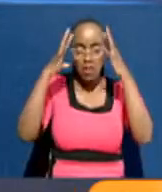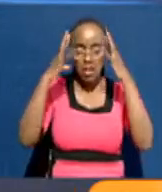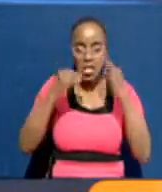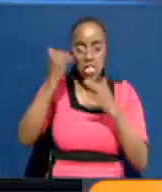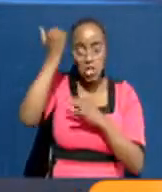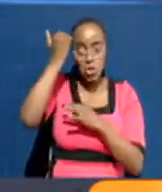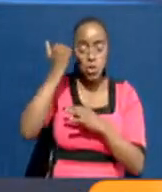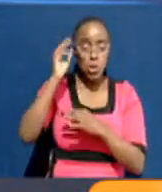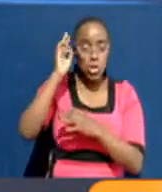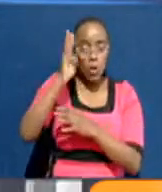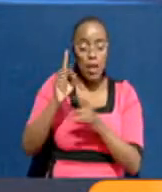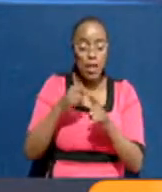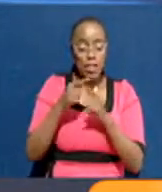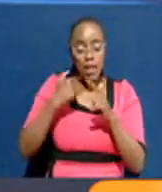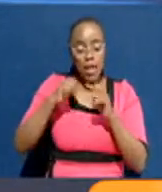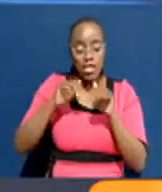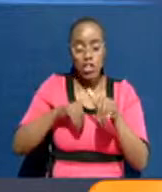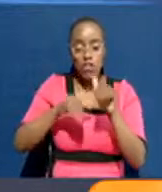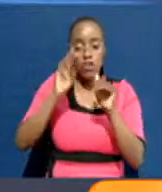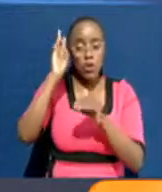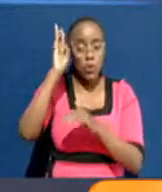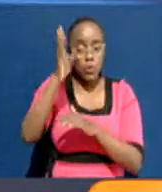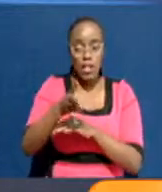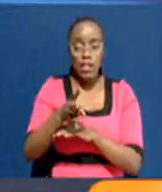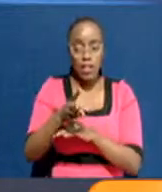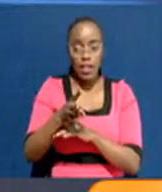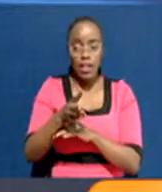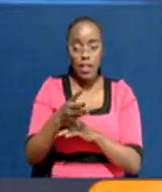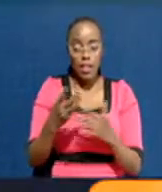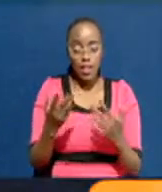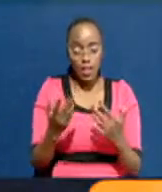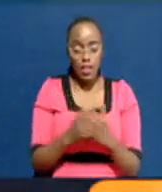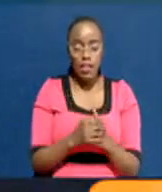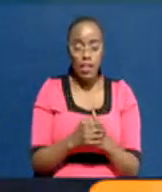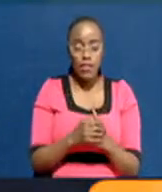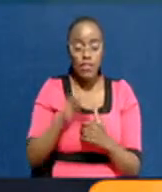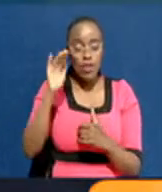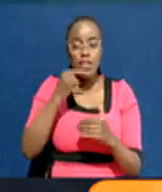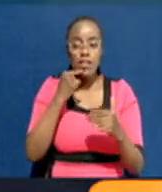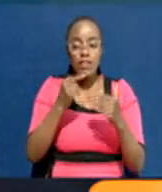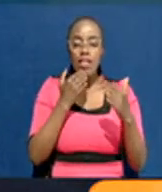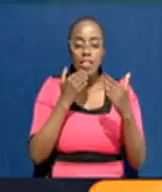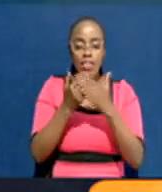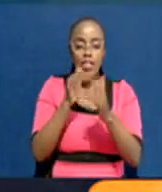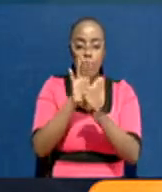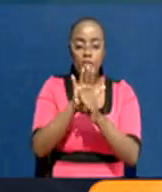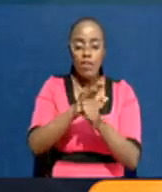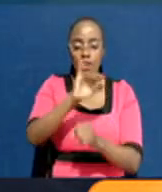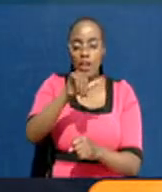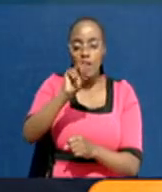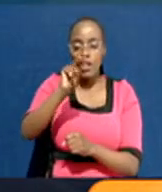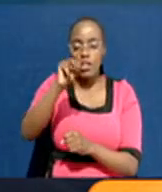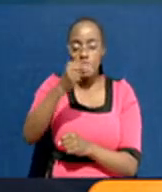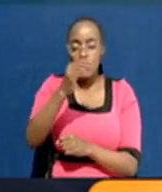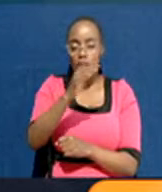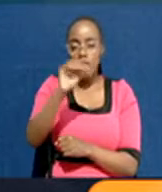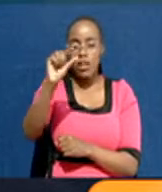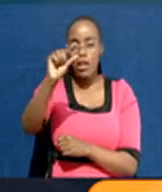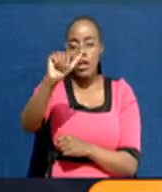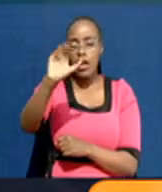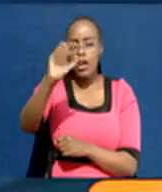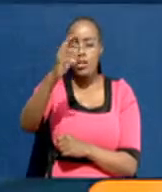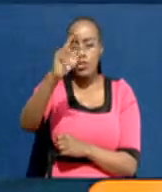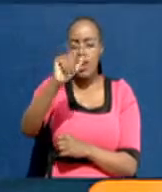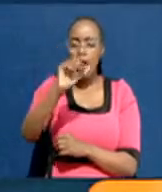make, we shall abide by it, 100%. We'll leave it at that. Thank you so much, John Gashora, the Group